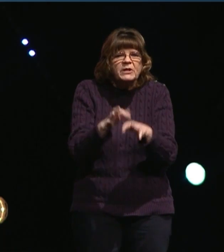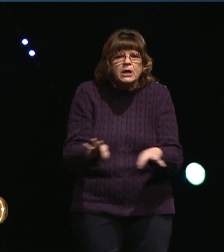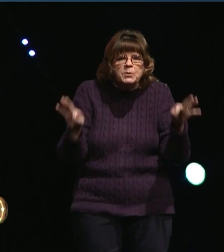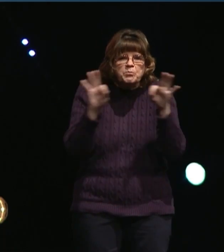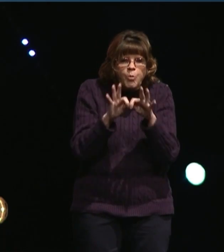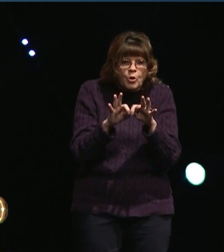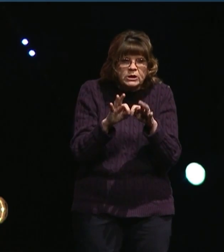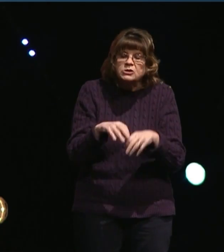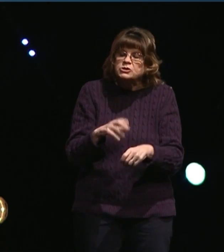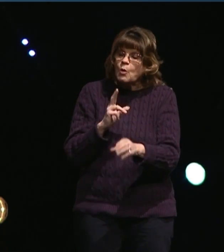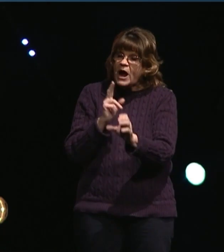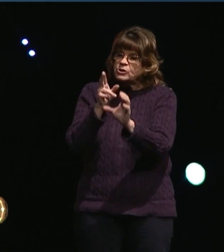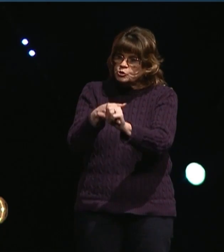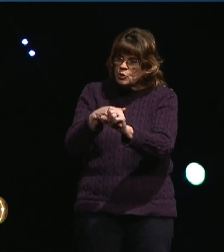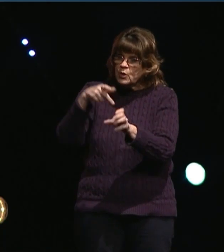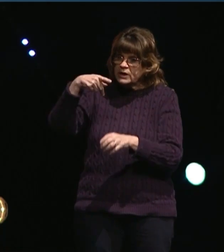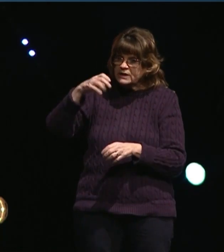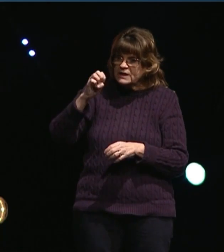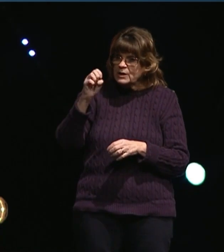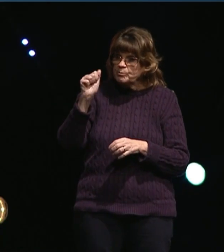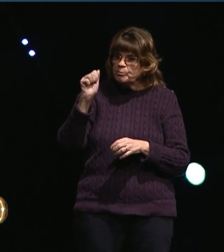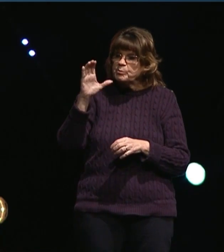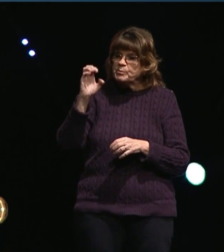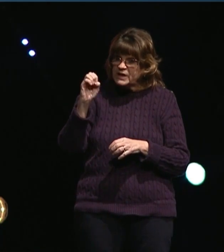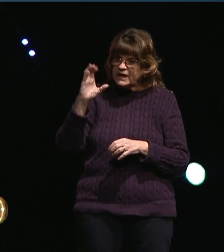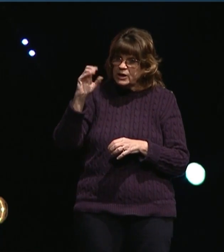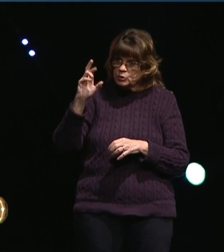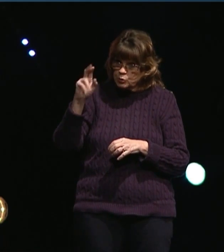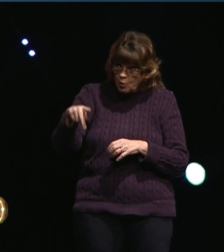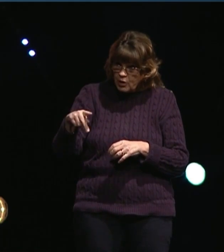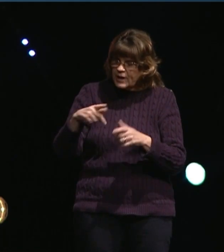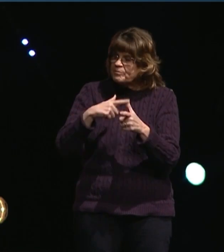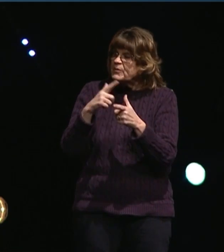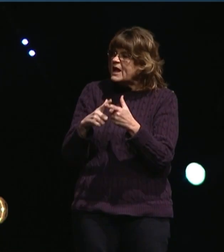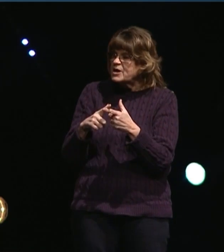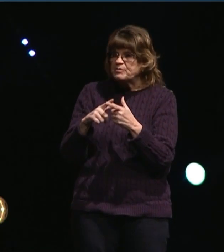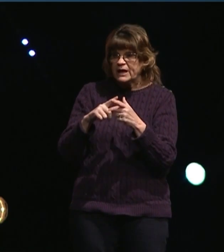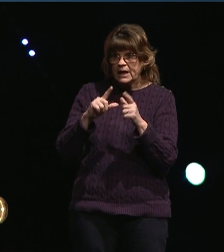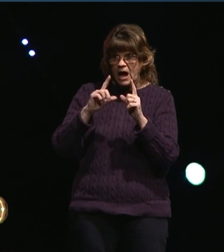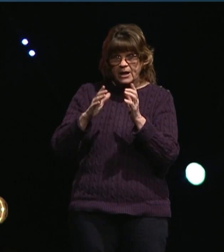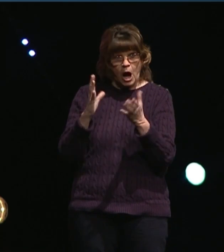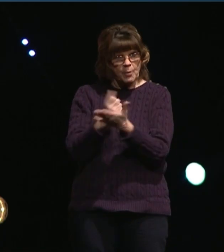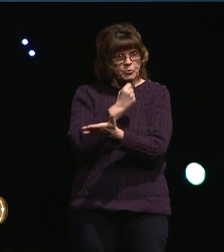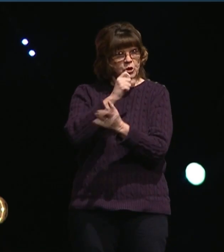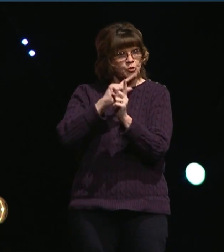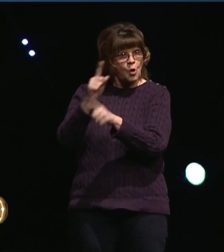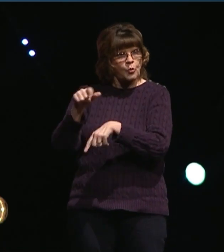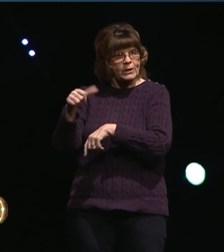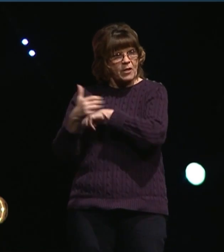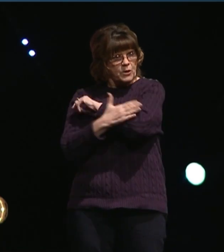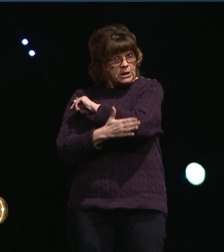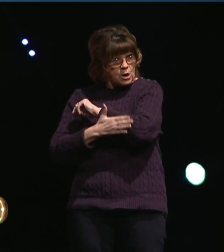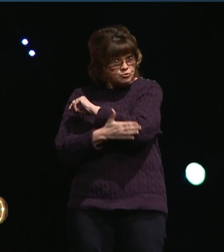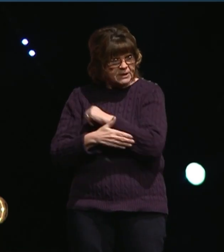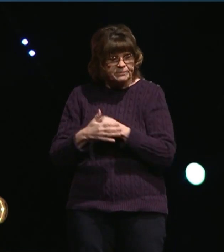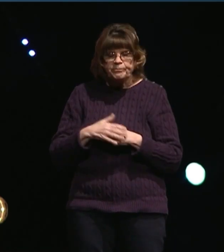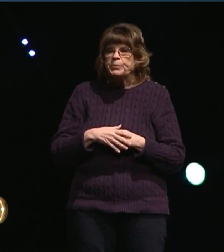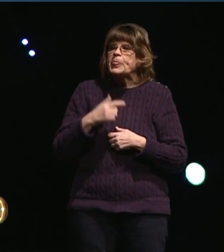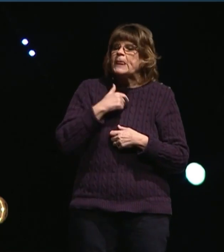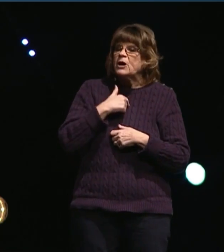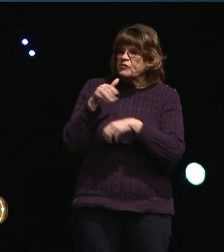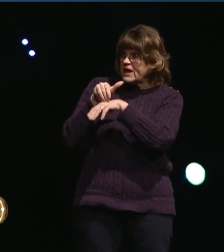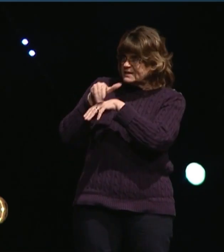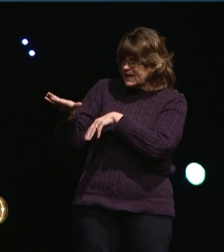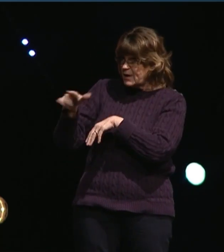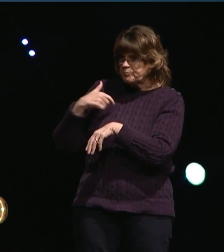joined the Peace Corps. The Peace Corps gave me a chance to go to a country I'd never been to before. So they sent me to the Philippines, and that